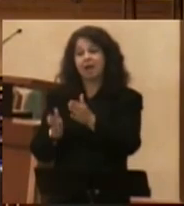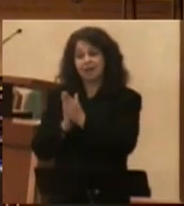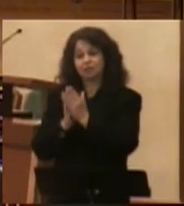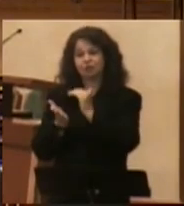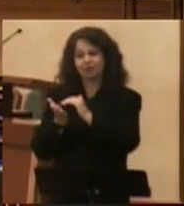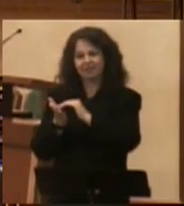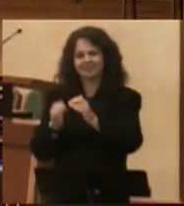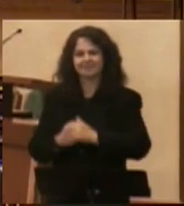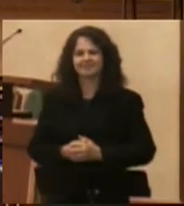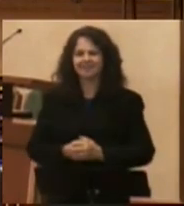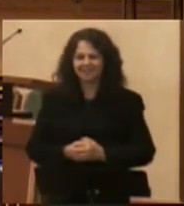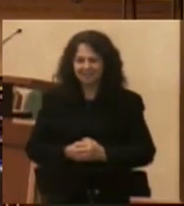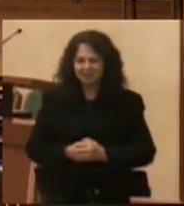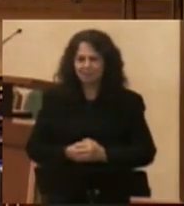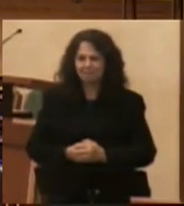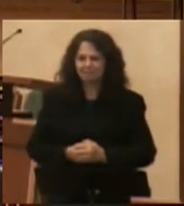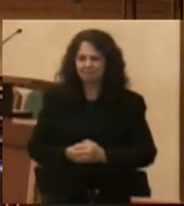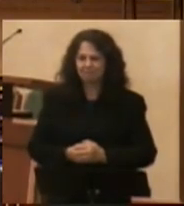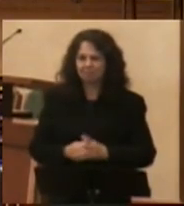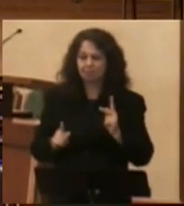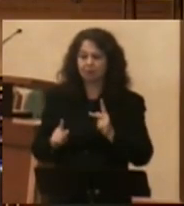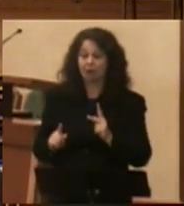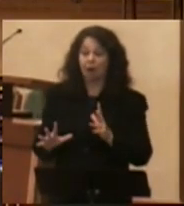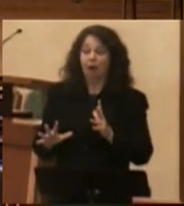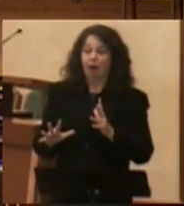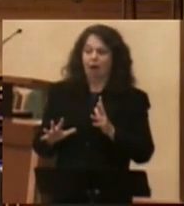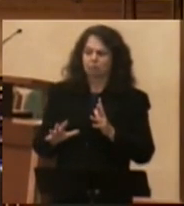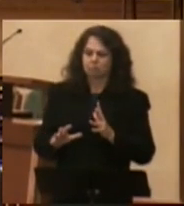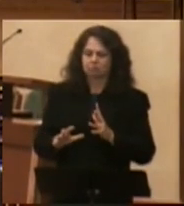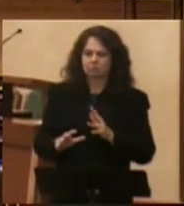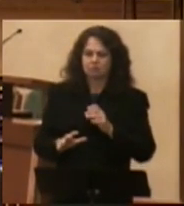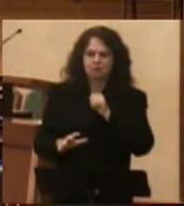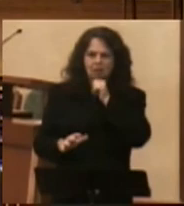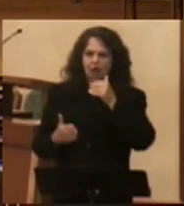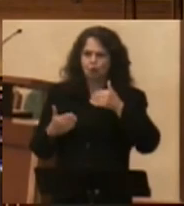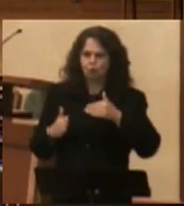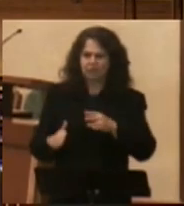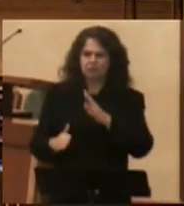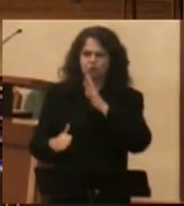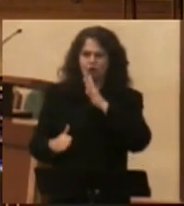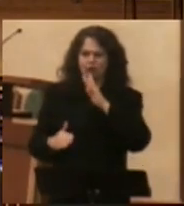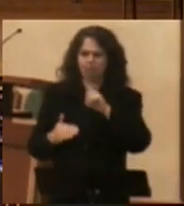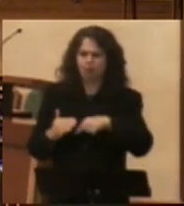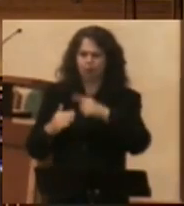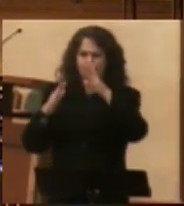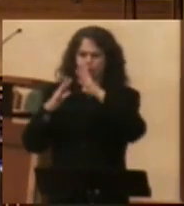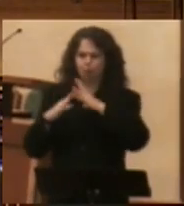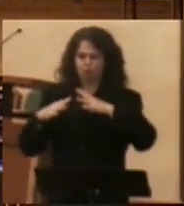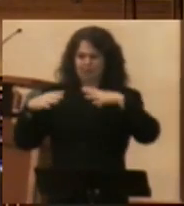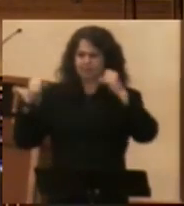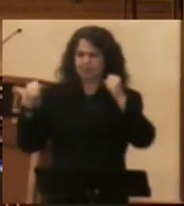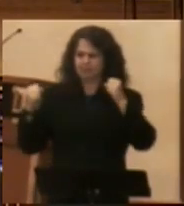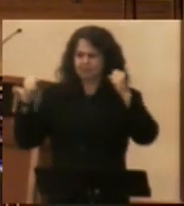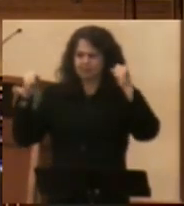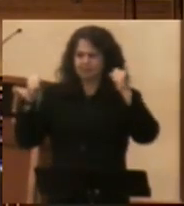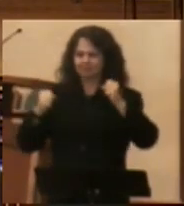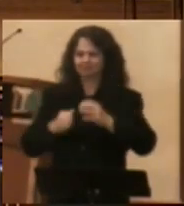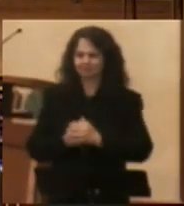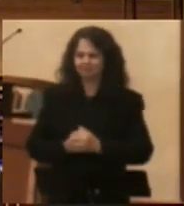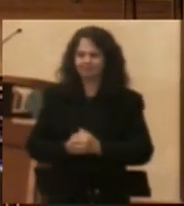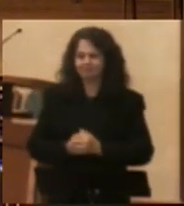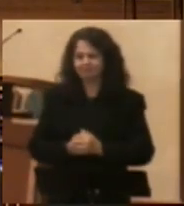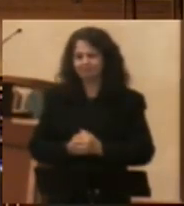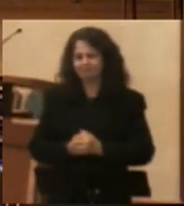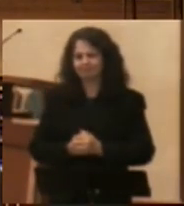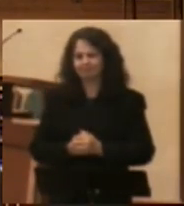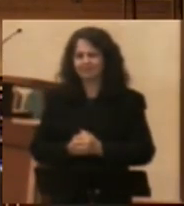The whole congregation just gasped. This is no way to talk about a president, though some might